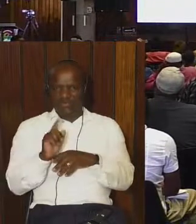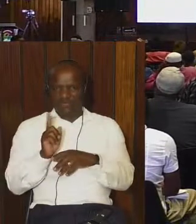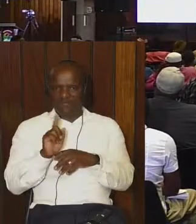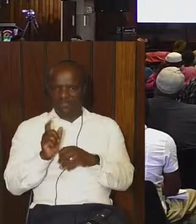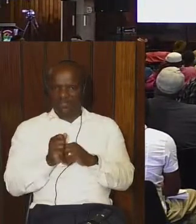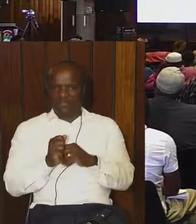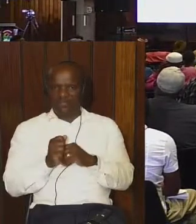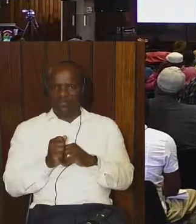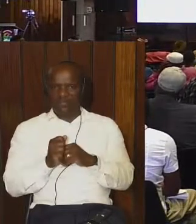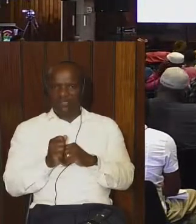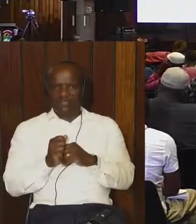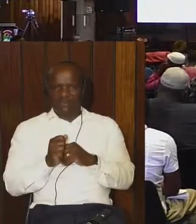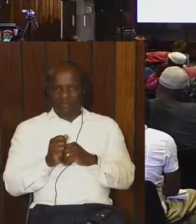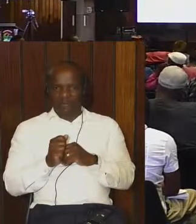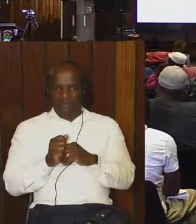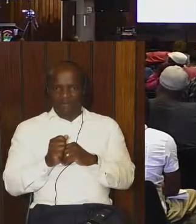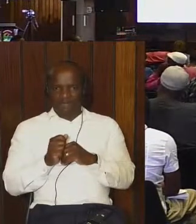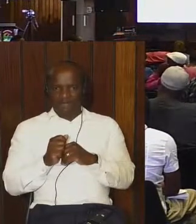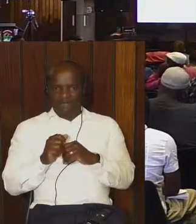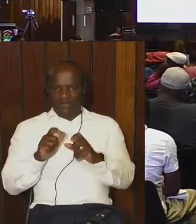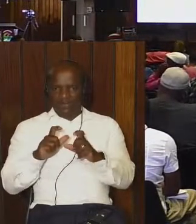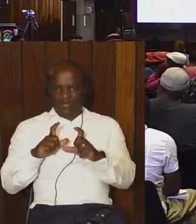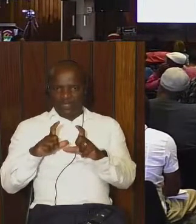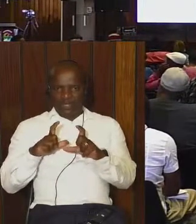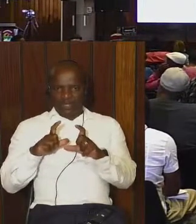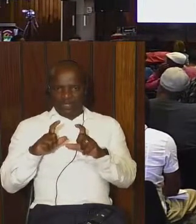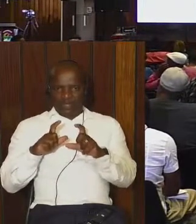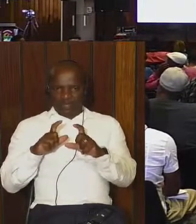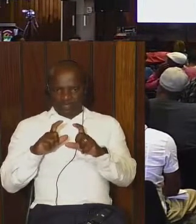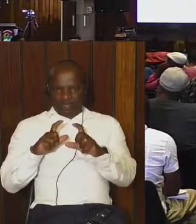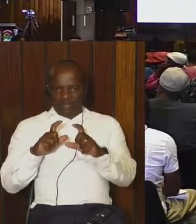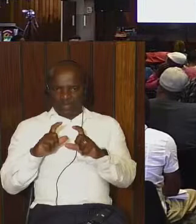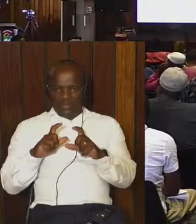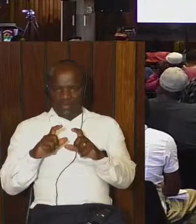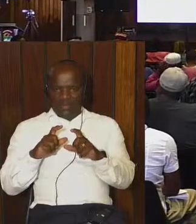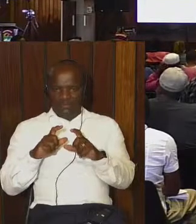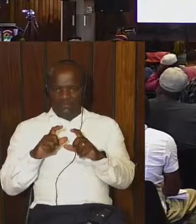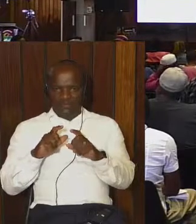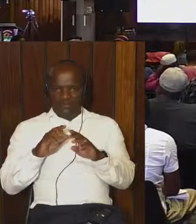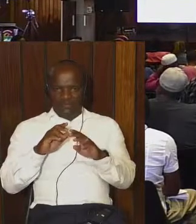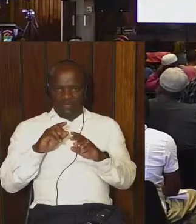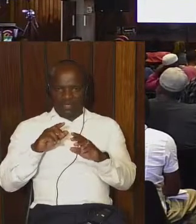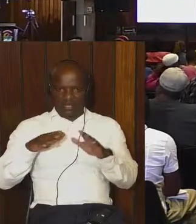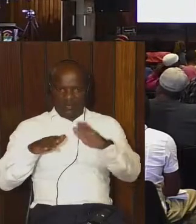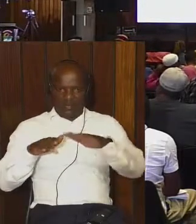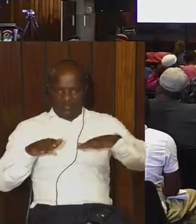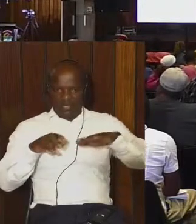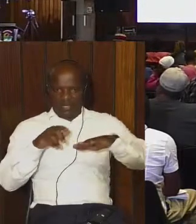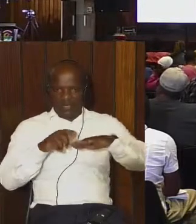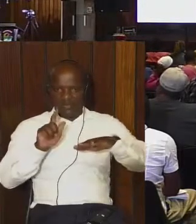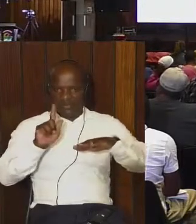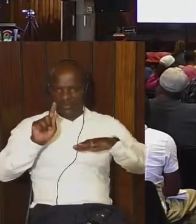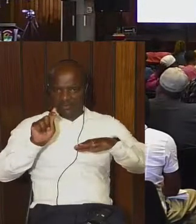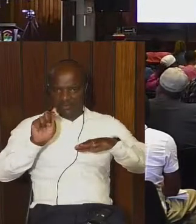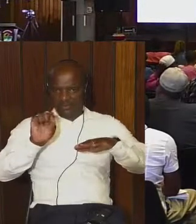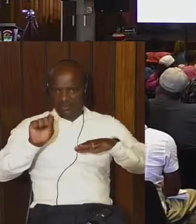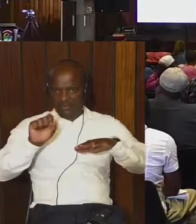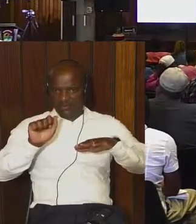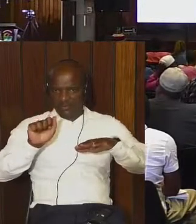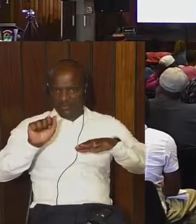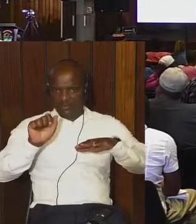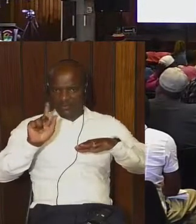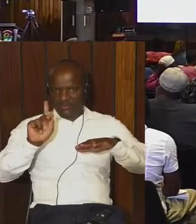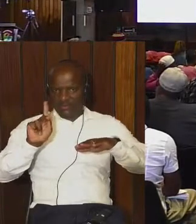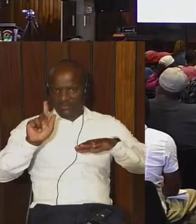is that as the commuters in Tsakane, and we are left stranded,